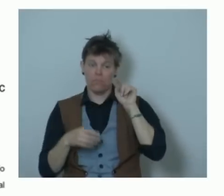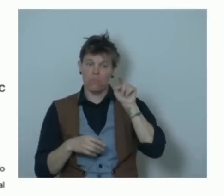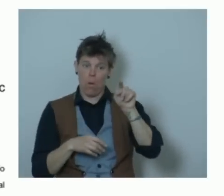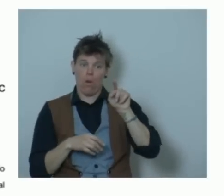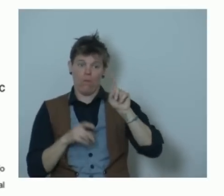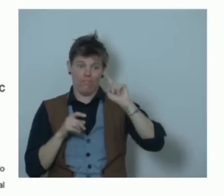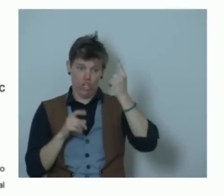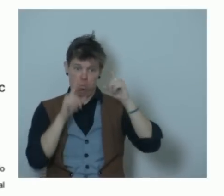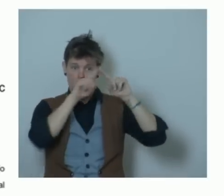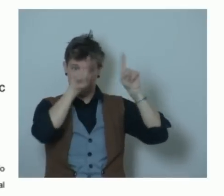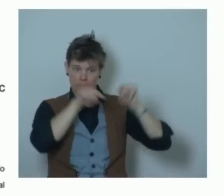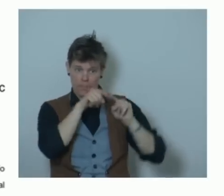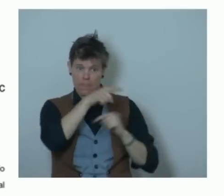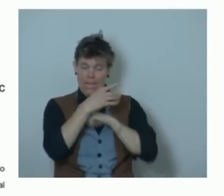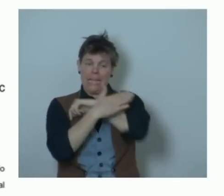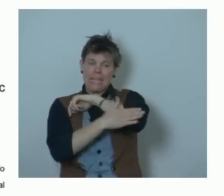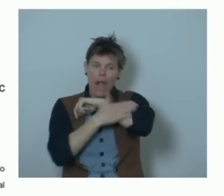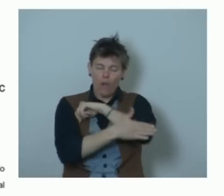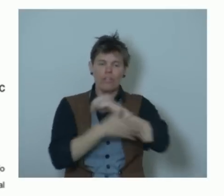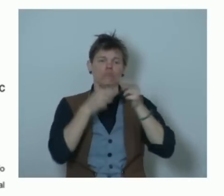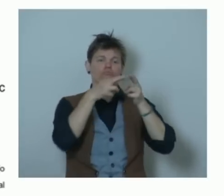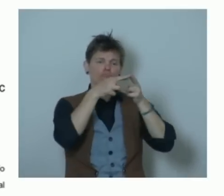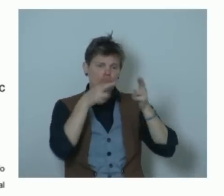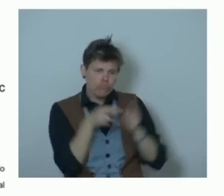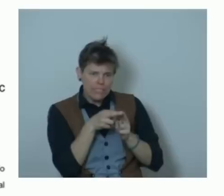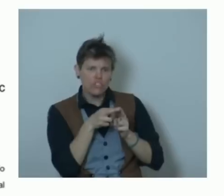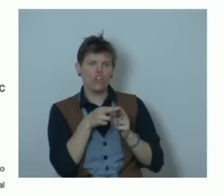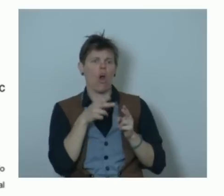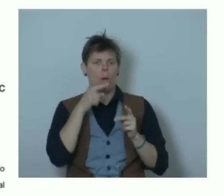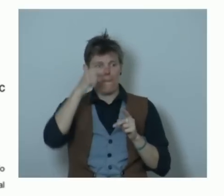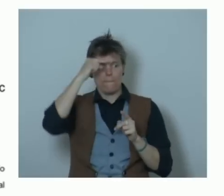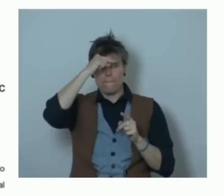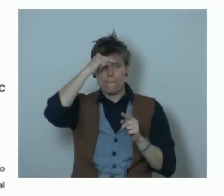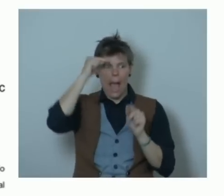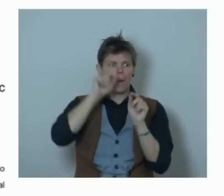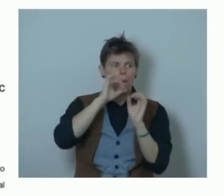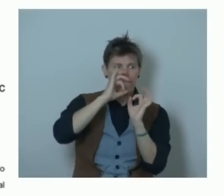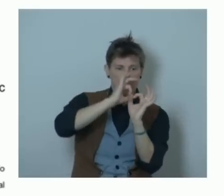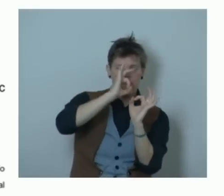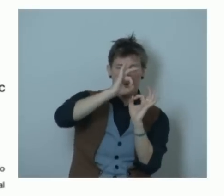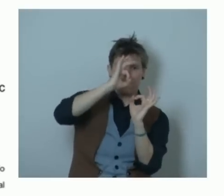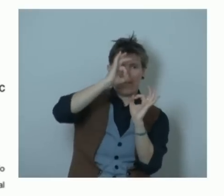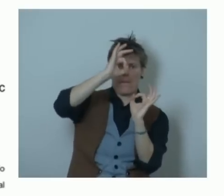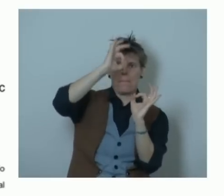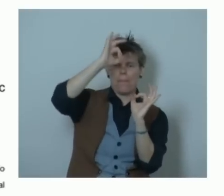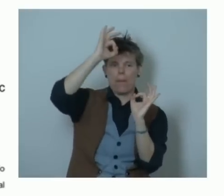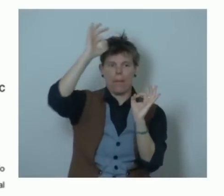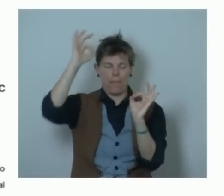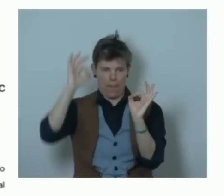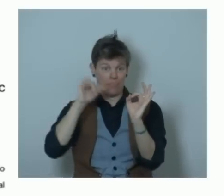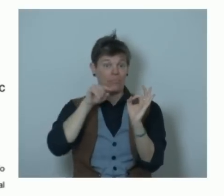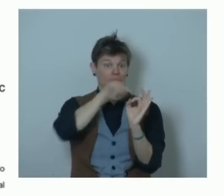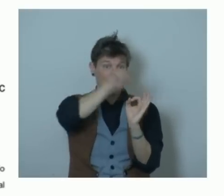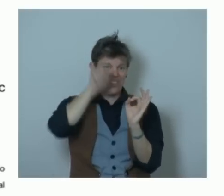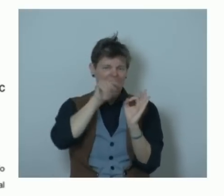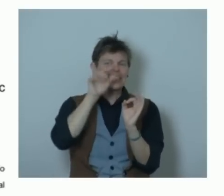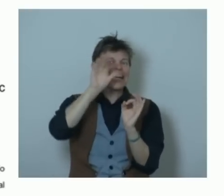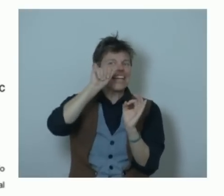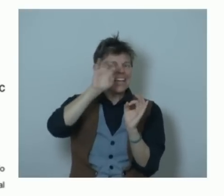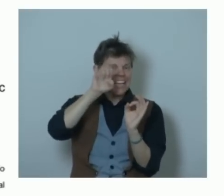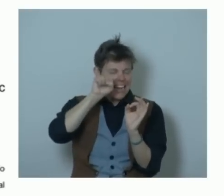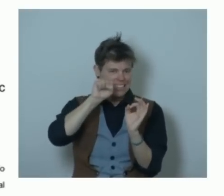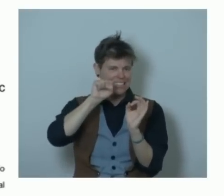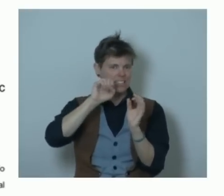county graphs. The black dots on these graphs are actual cases and the number